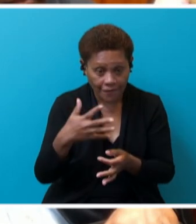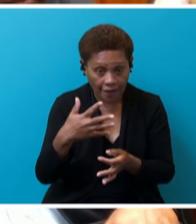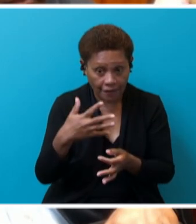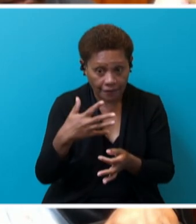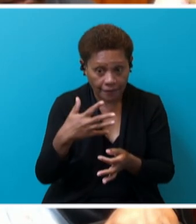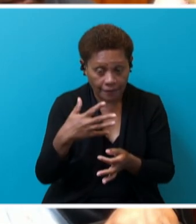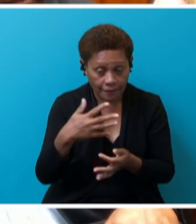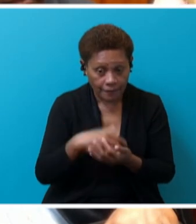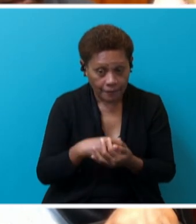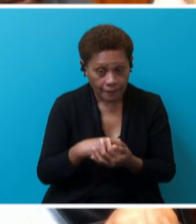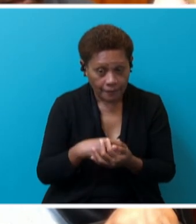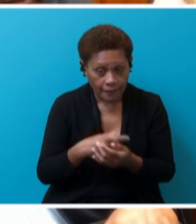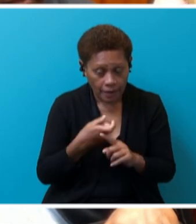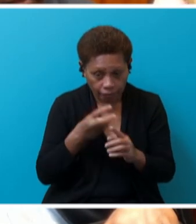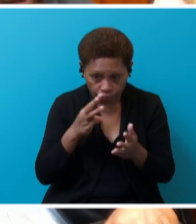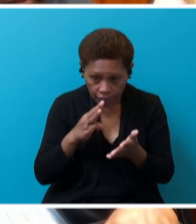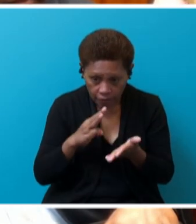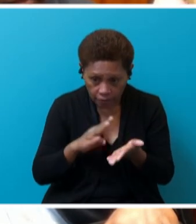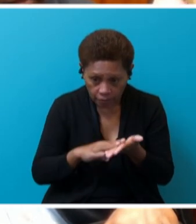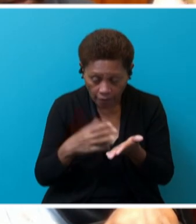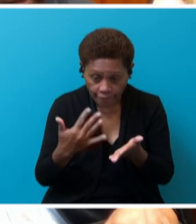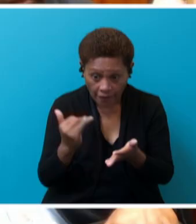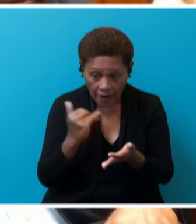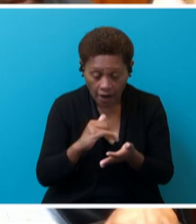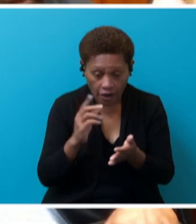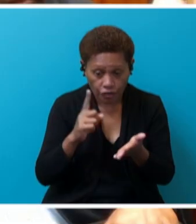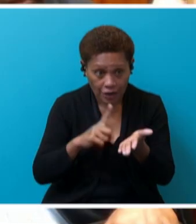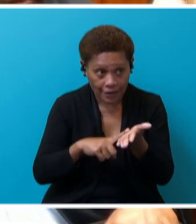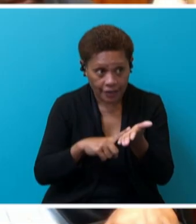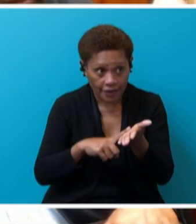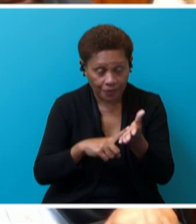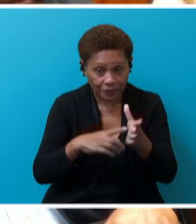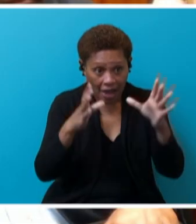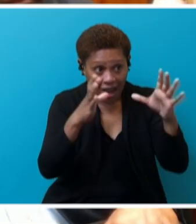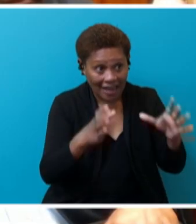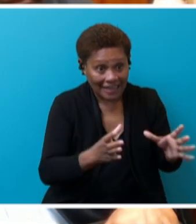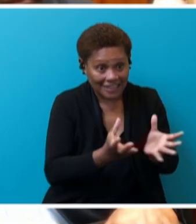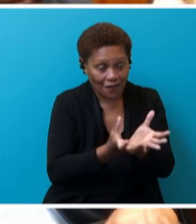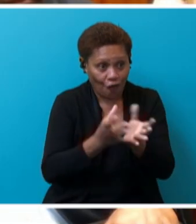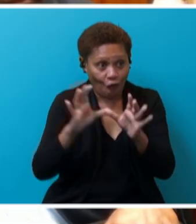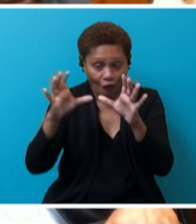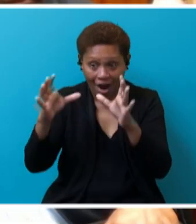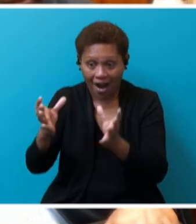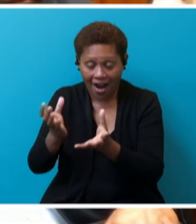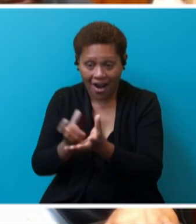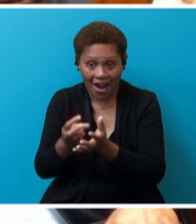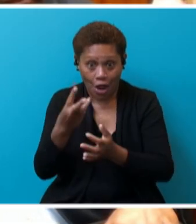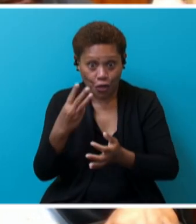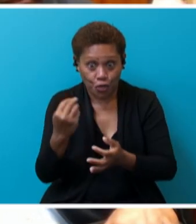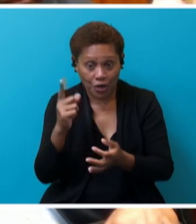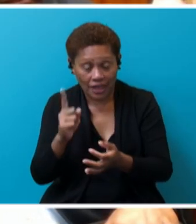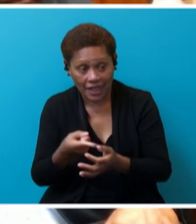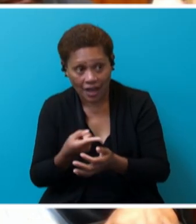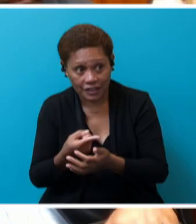per day and a 500,000 liter reservoir. This plant now serves around 3,000